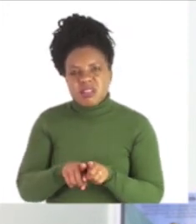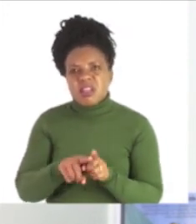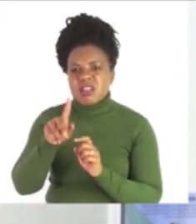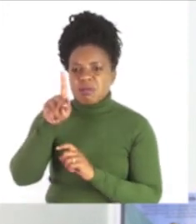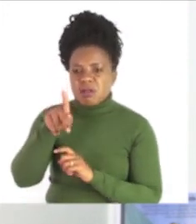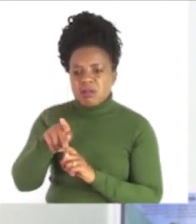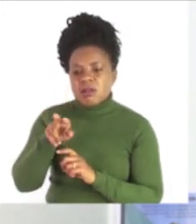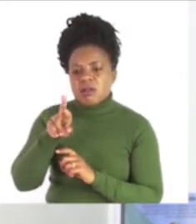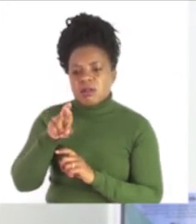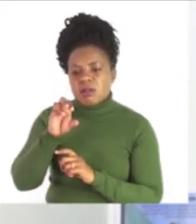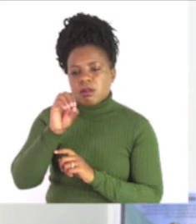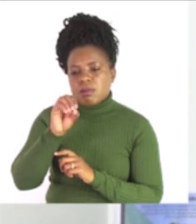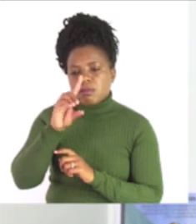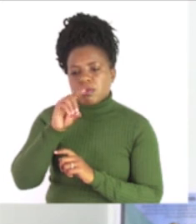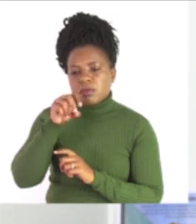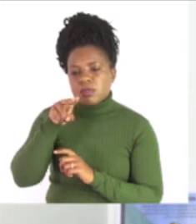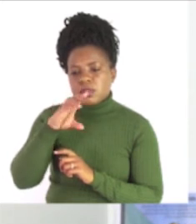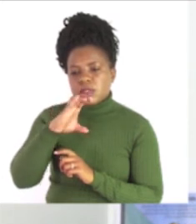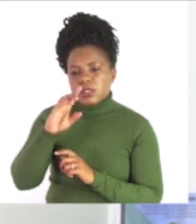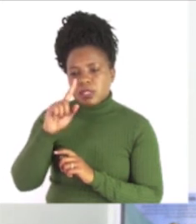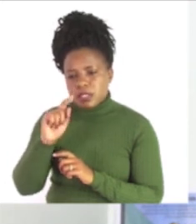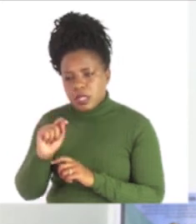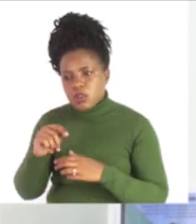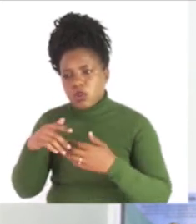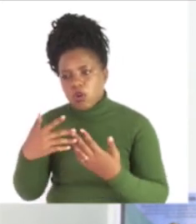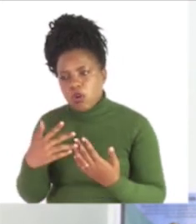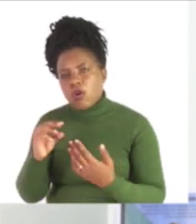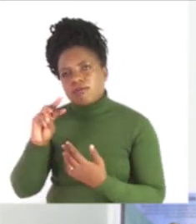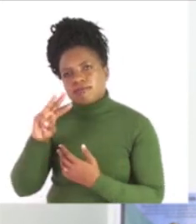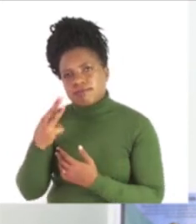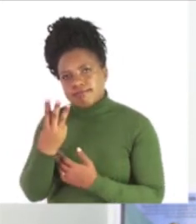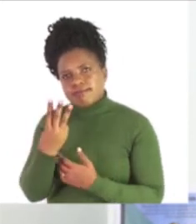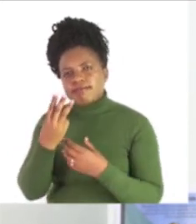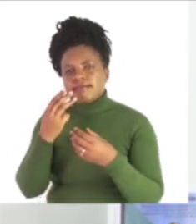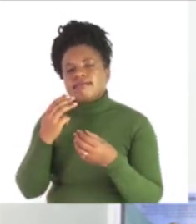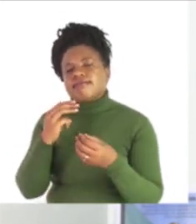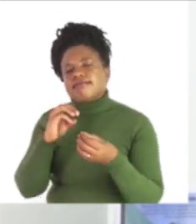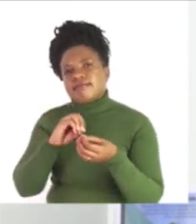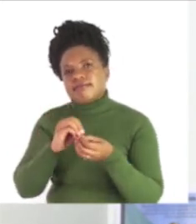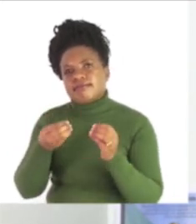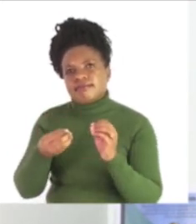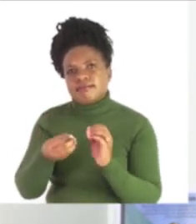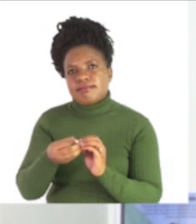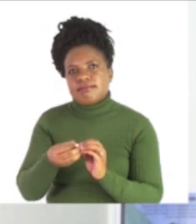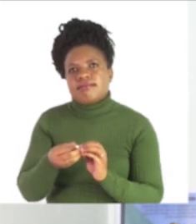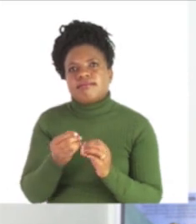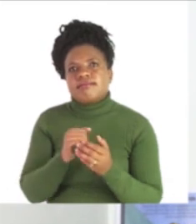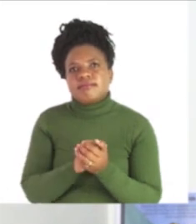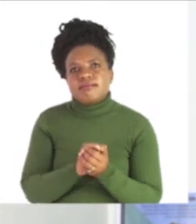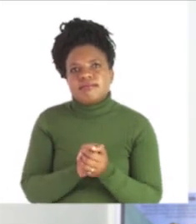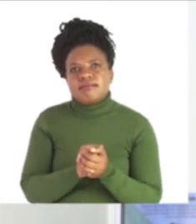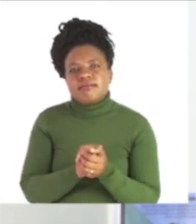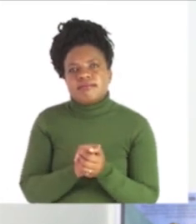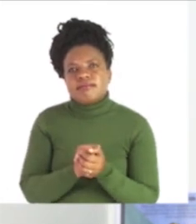by multiplying numbers. And we said an answer to multiplication, it is called a